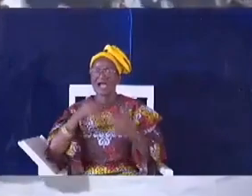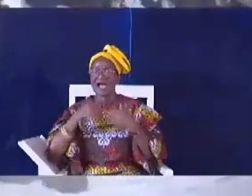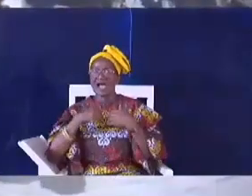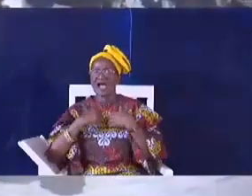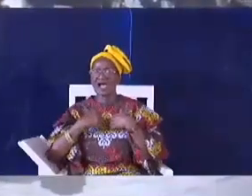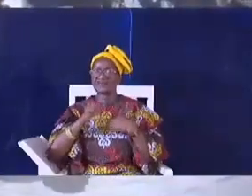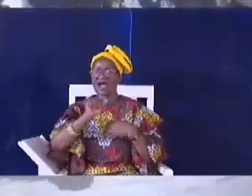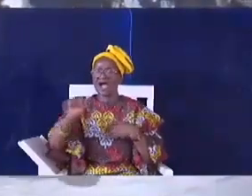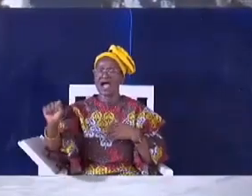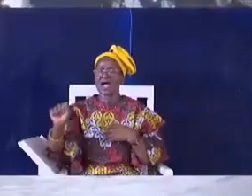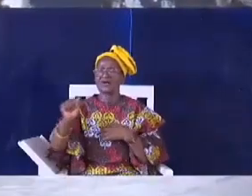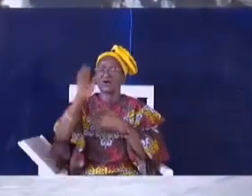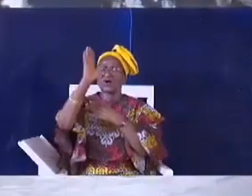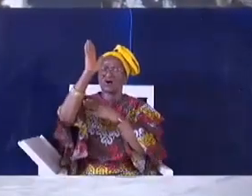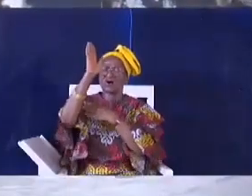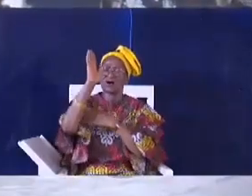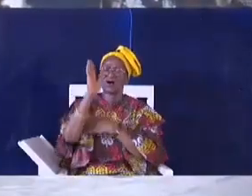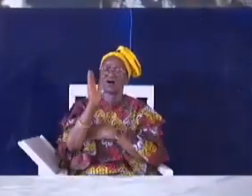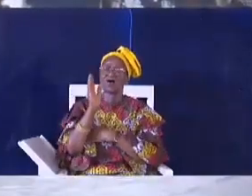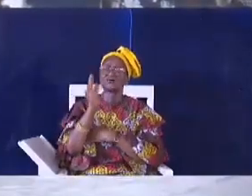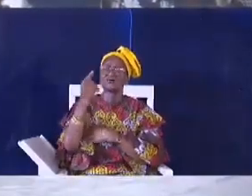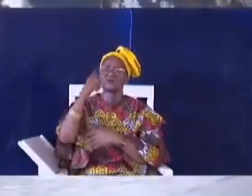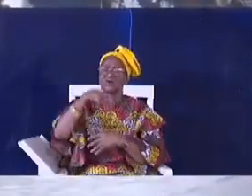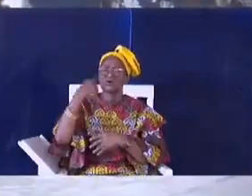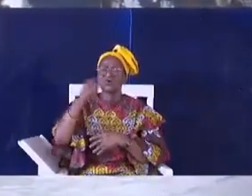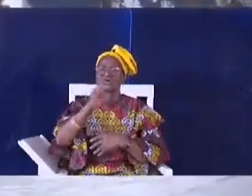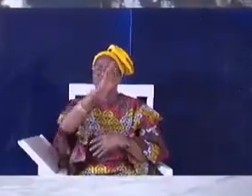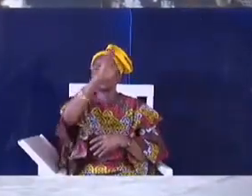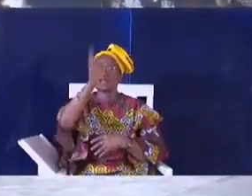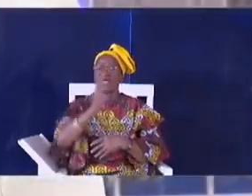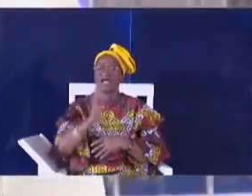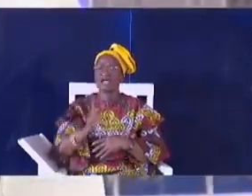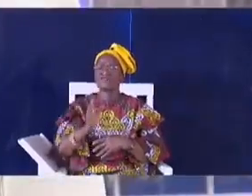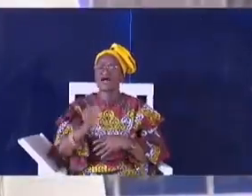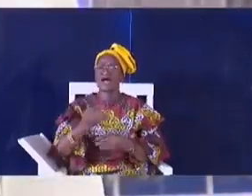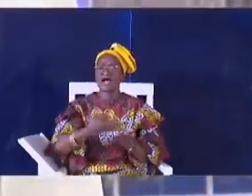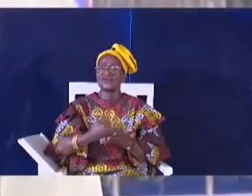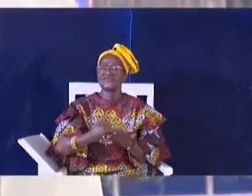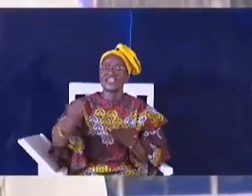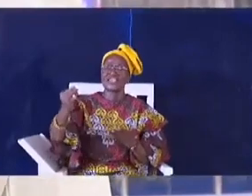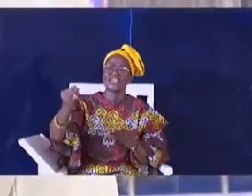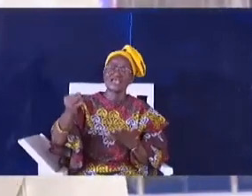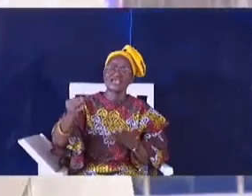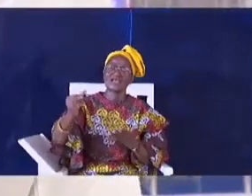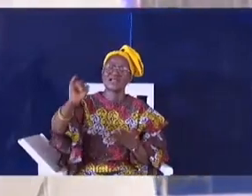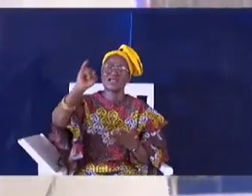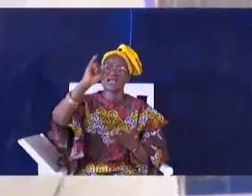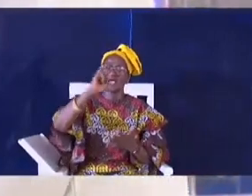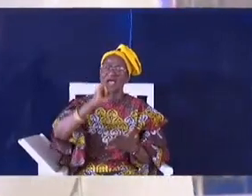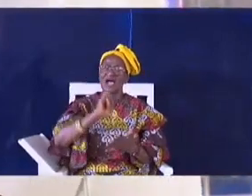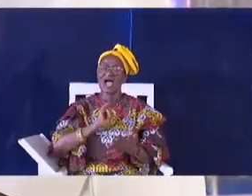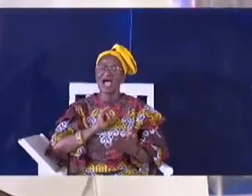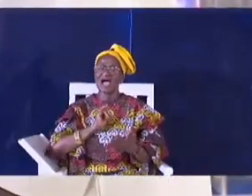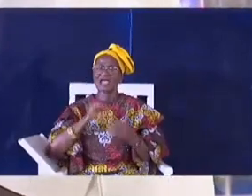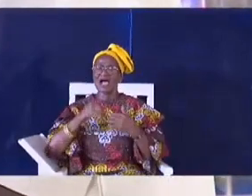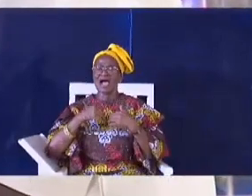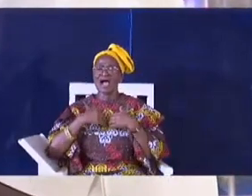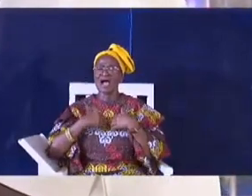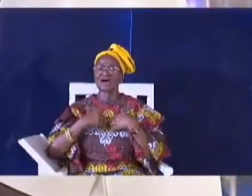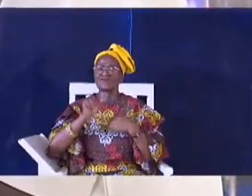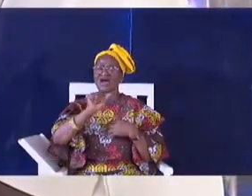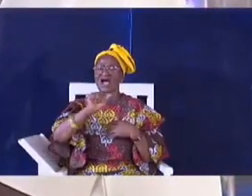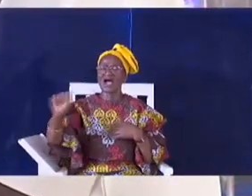fails. I have a God who never fails.